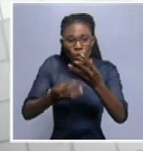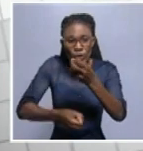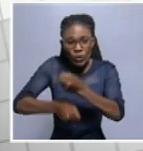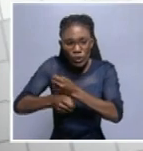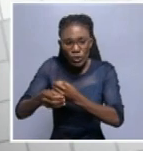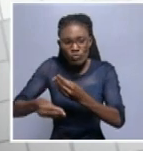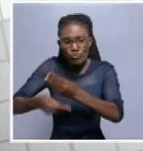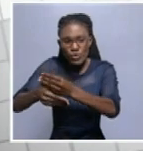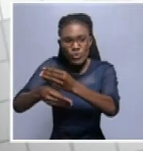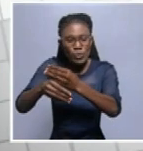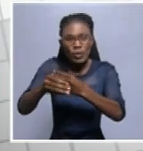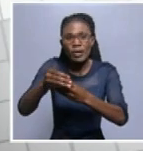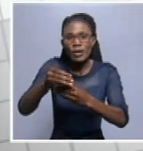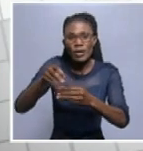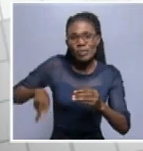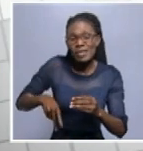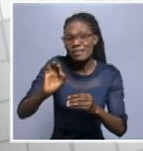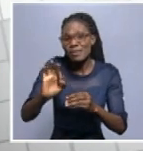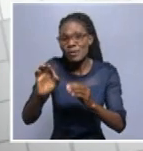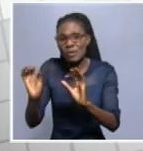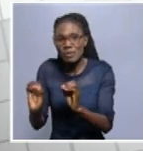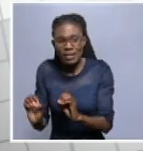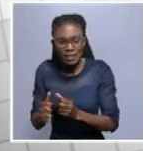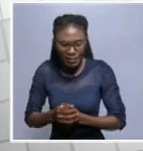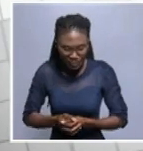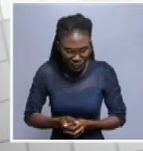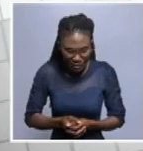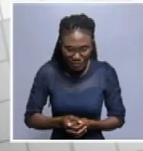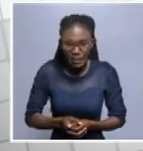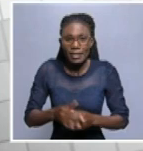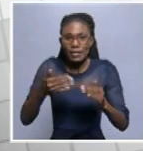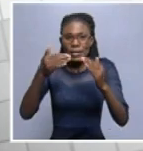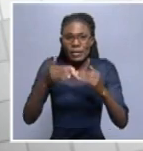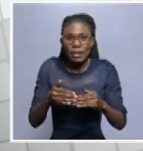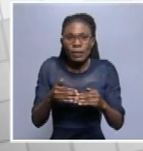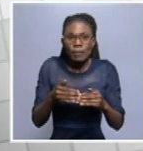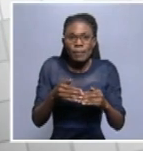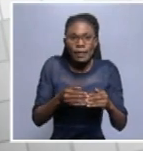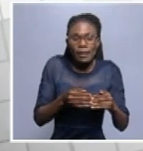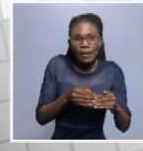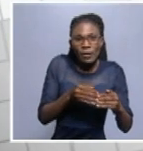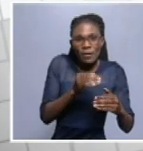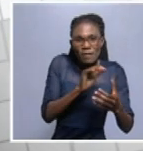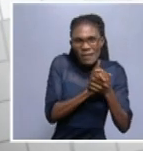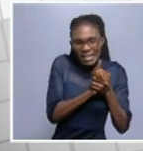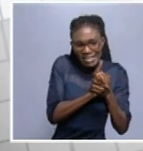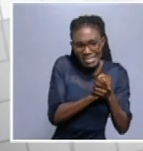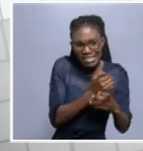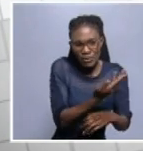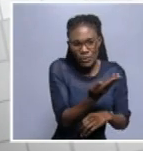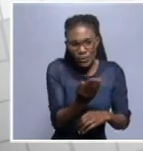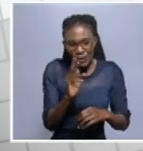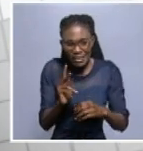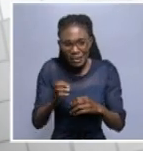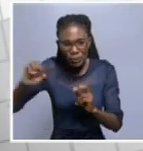Namibia's foreign policy position of friends to all and enemy to none, how is this essentially affected